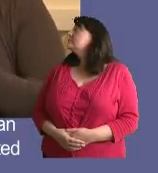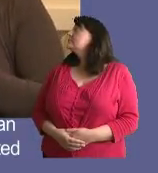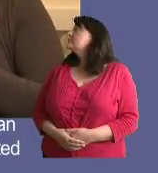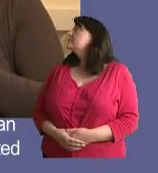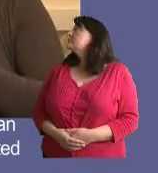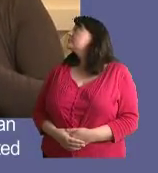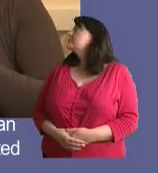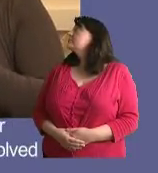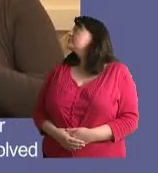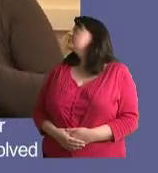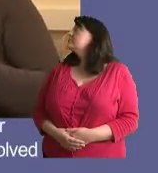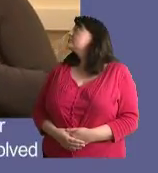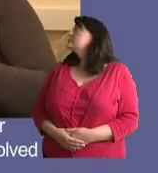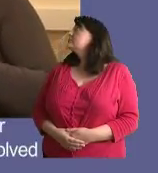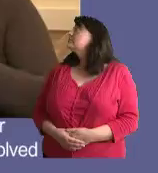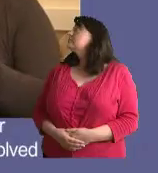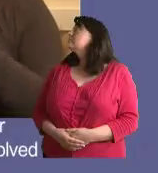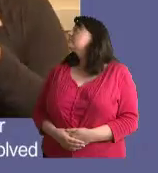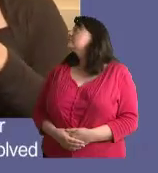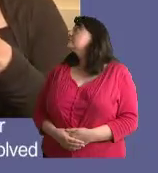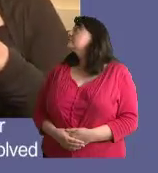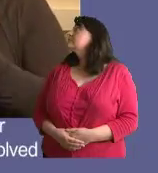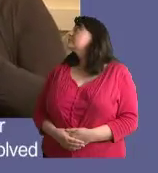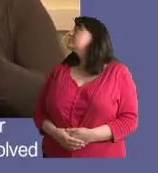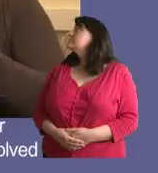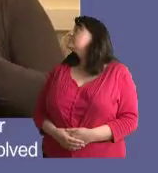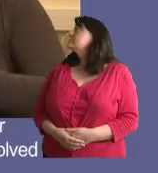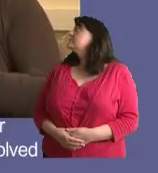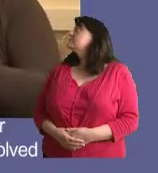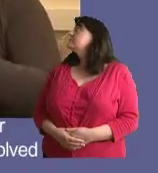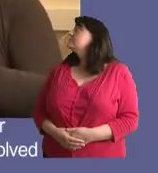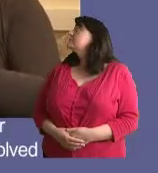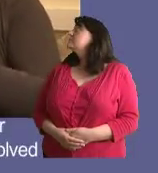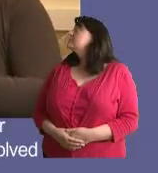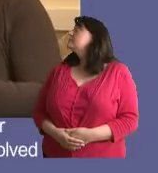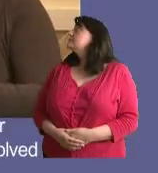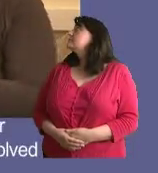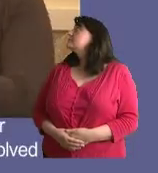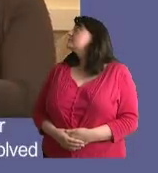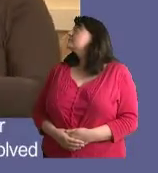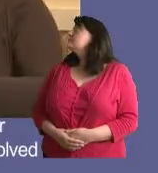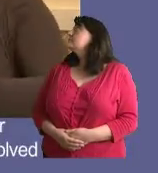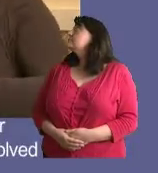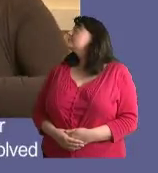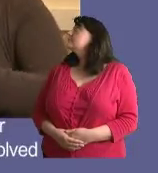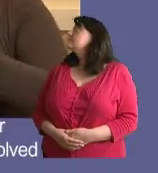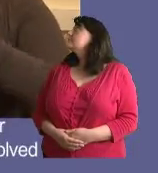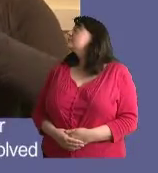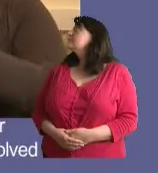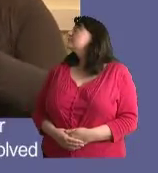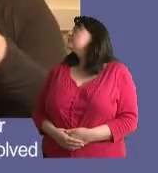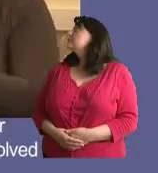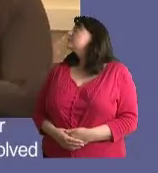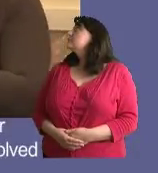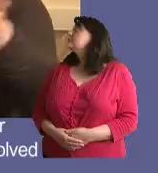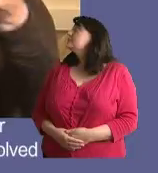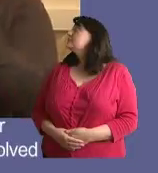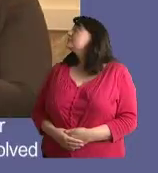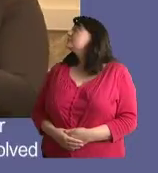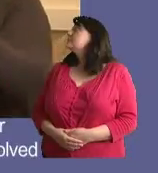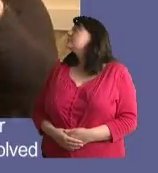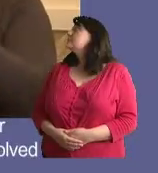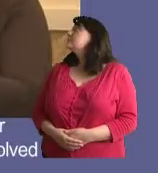stilted conversation. So I think that was another advantage with me being able to be fully involved.